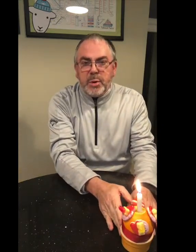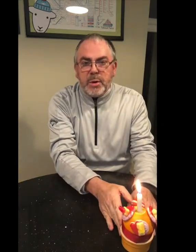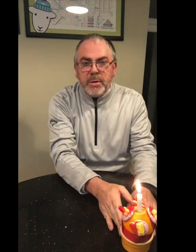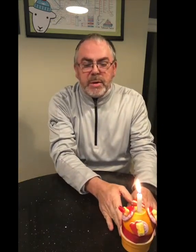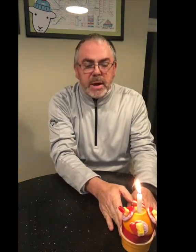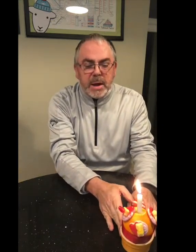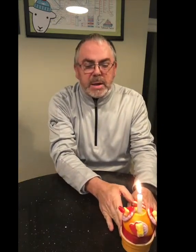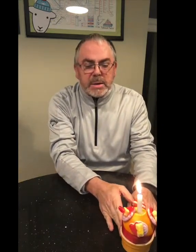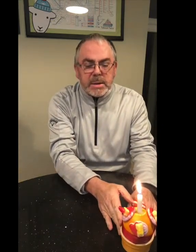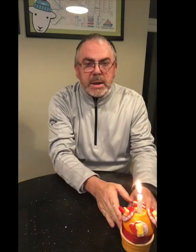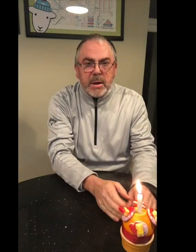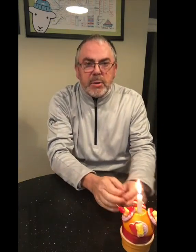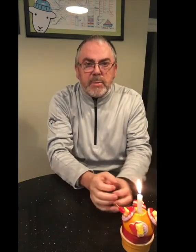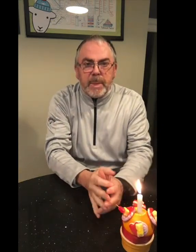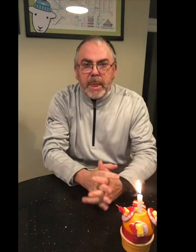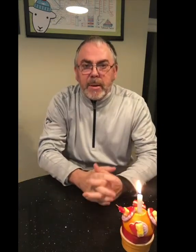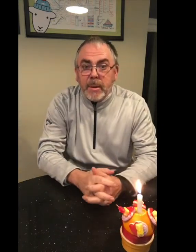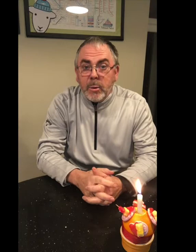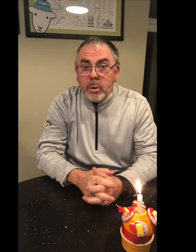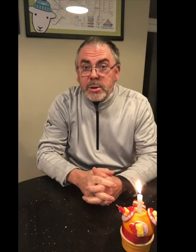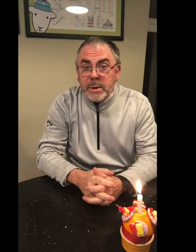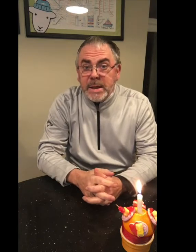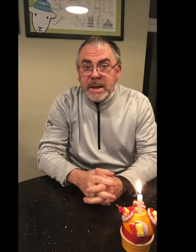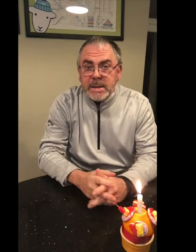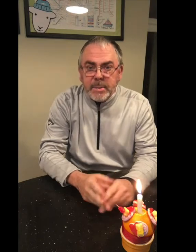just burn there. So,